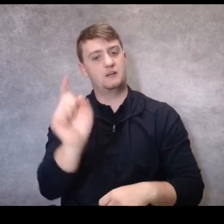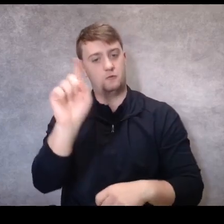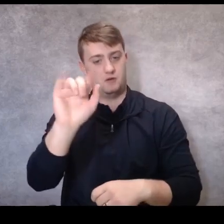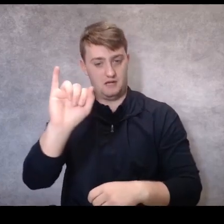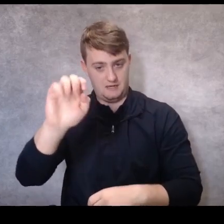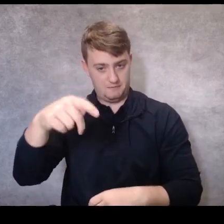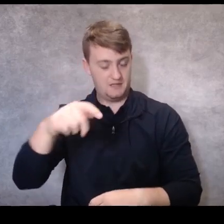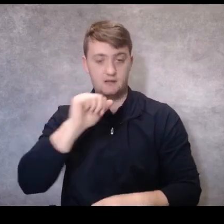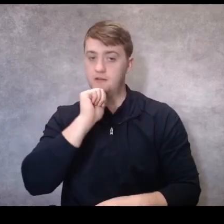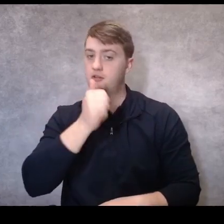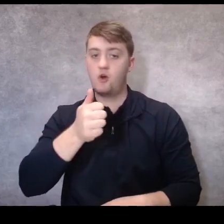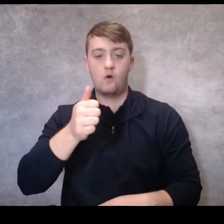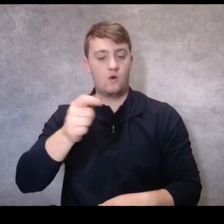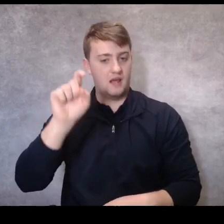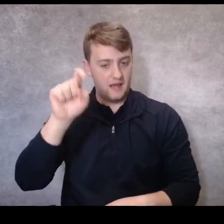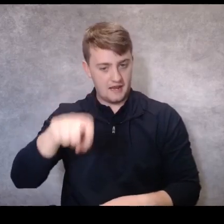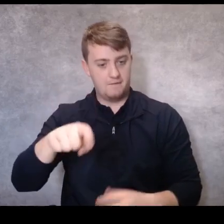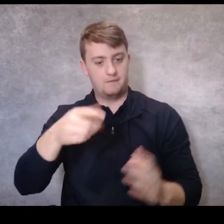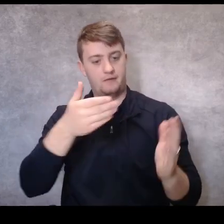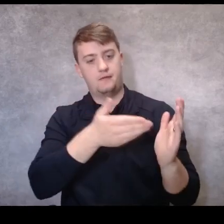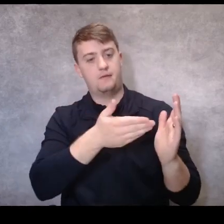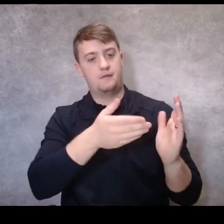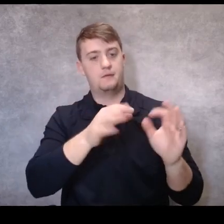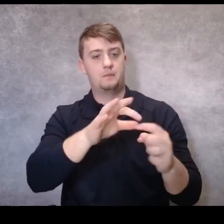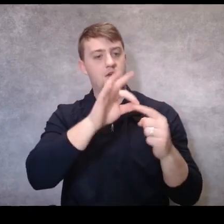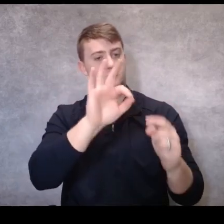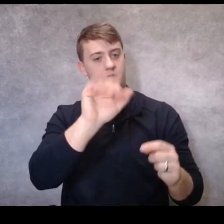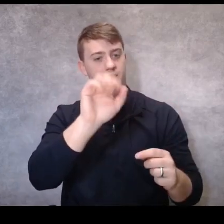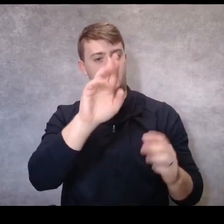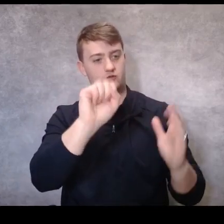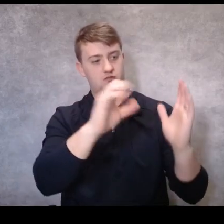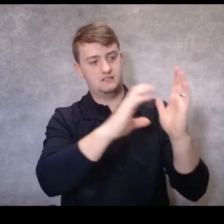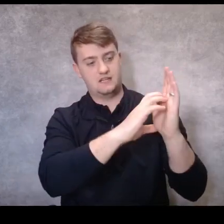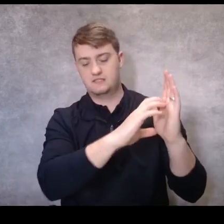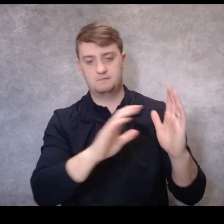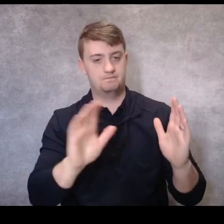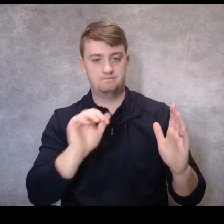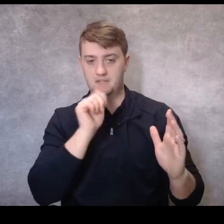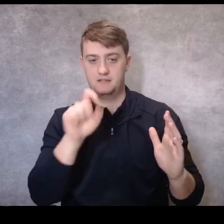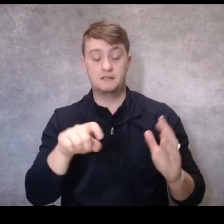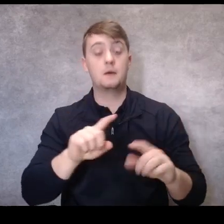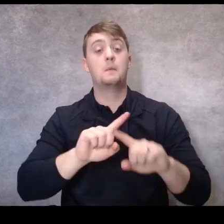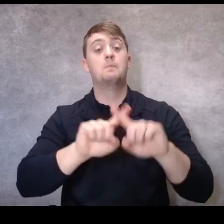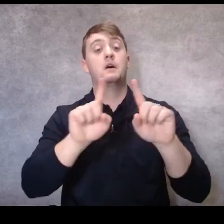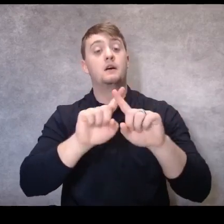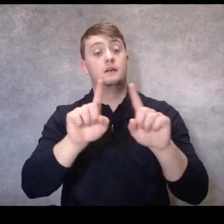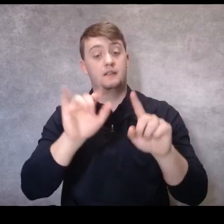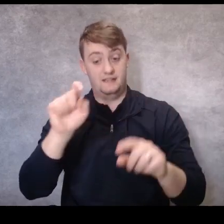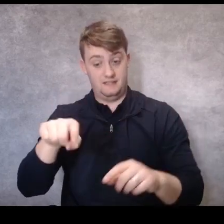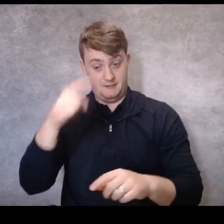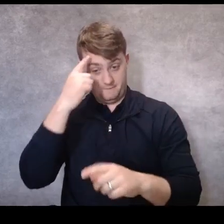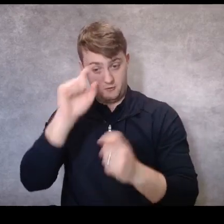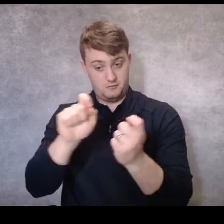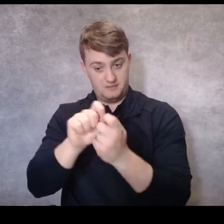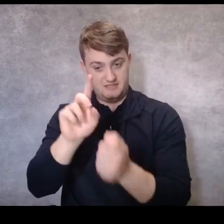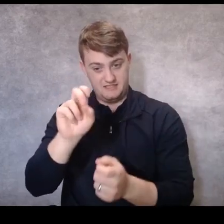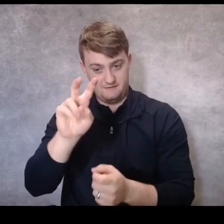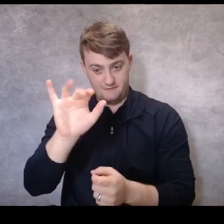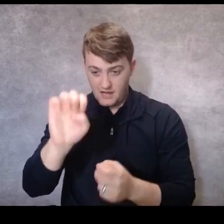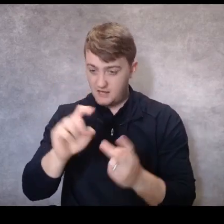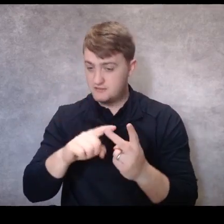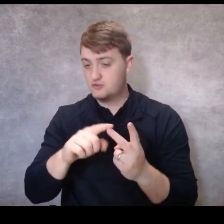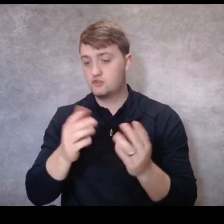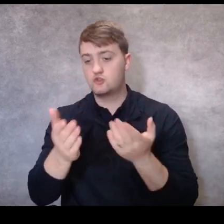anywhere in the IEP and does not have to be found in the special factors section. However, the need for particular devices